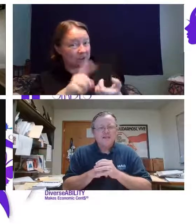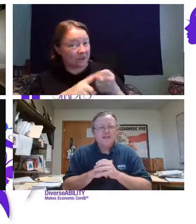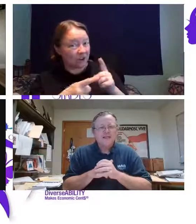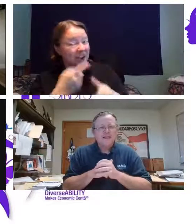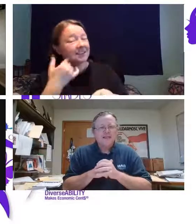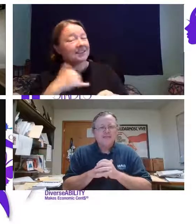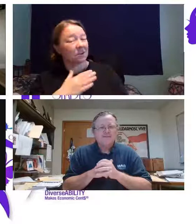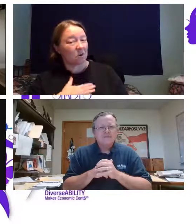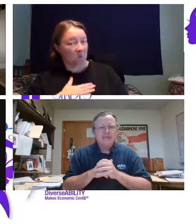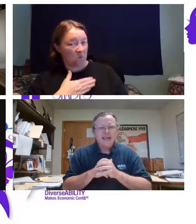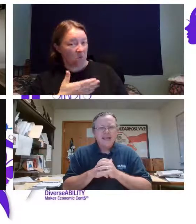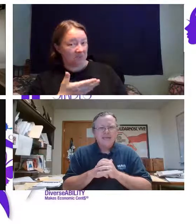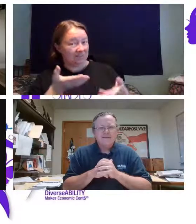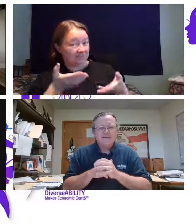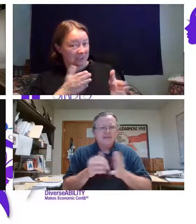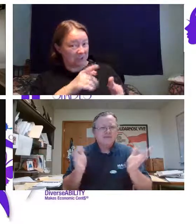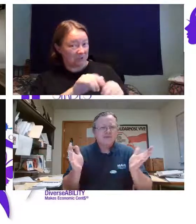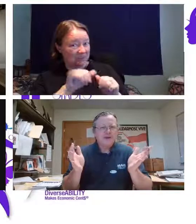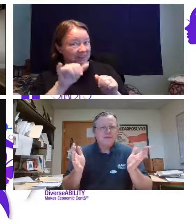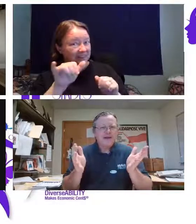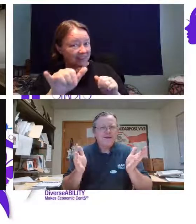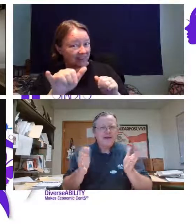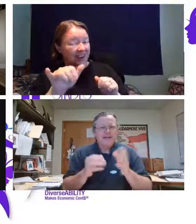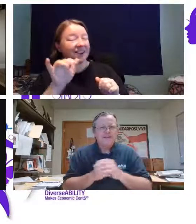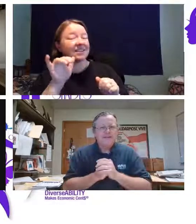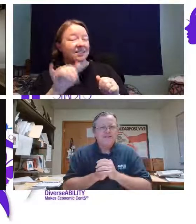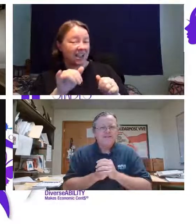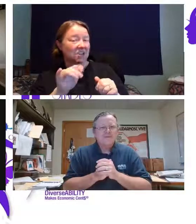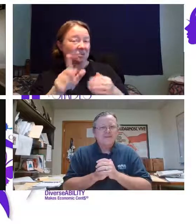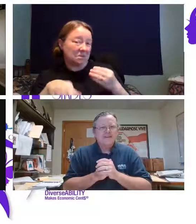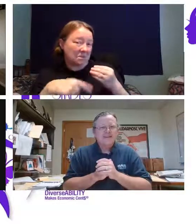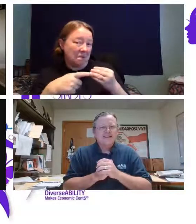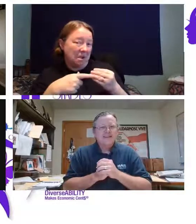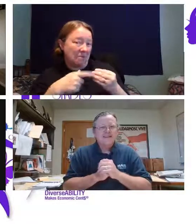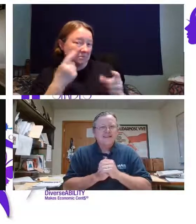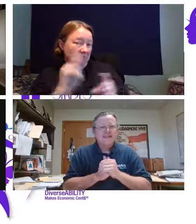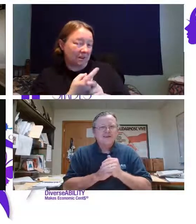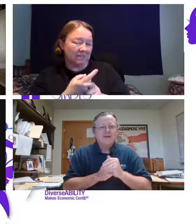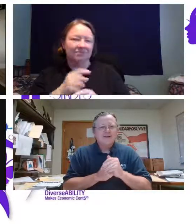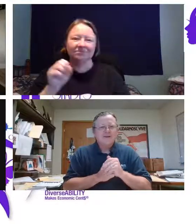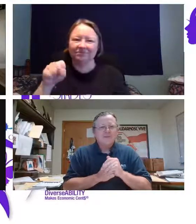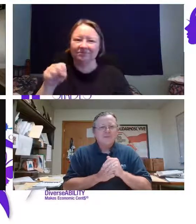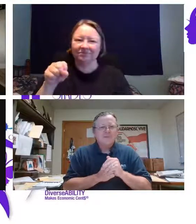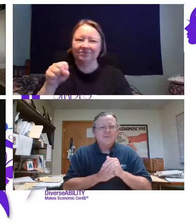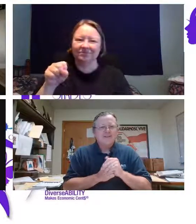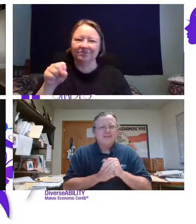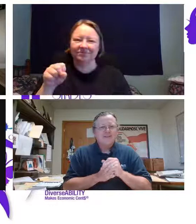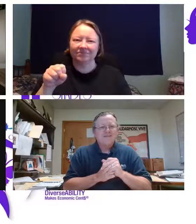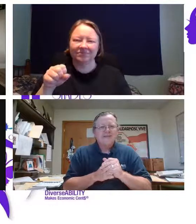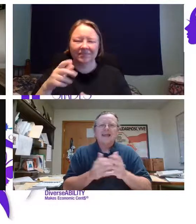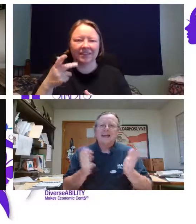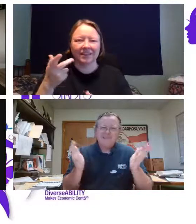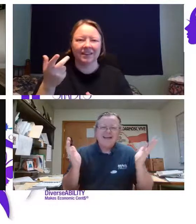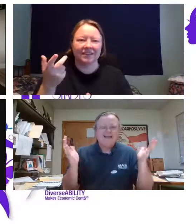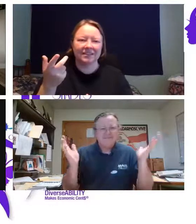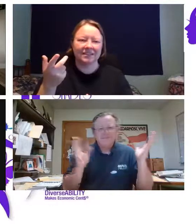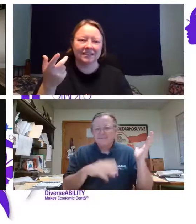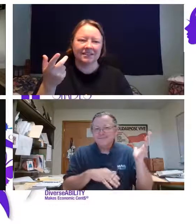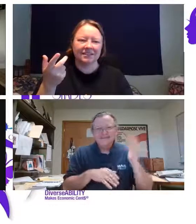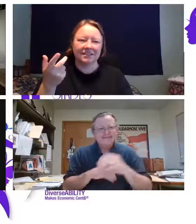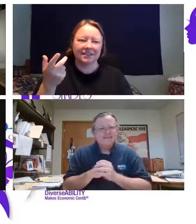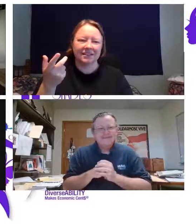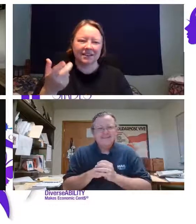willing to let you stay, I mean, that's what it's all about, right? Oh yeah. It's getting there. It's